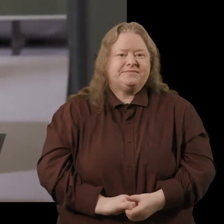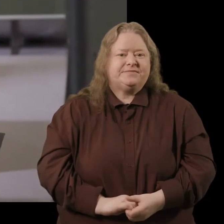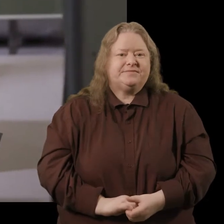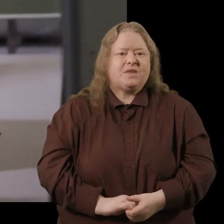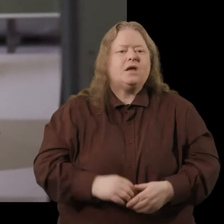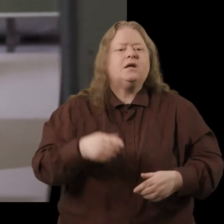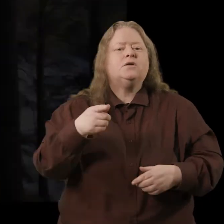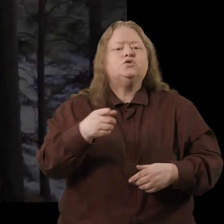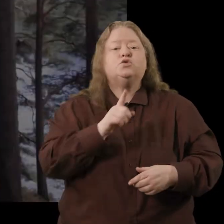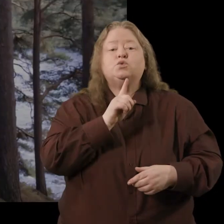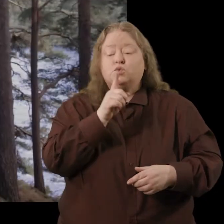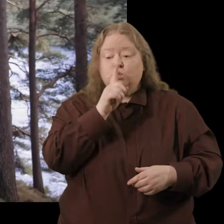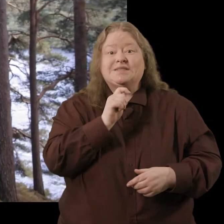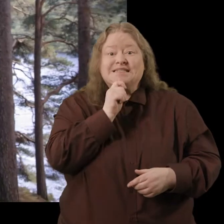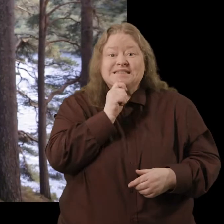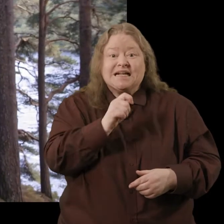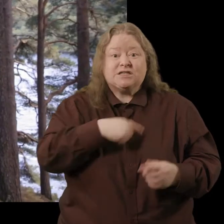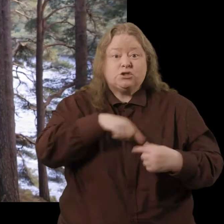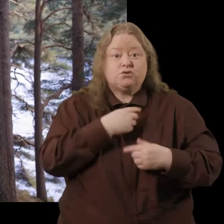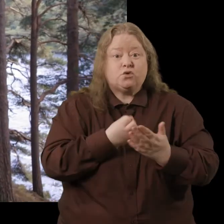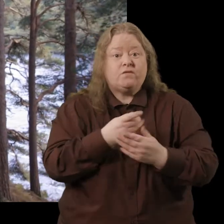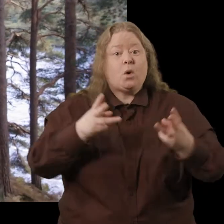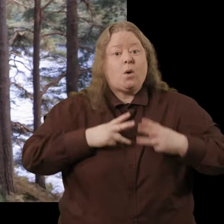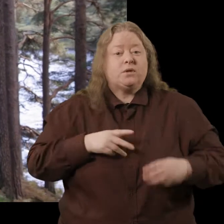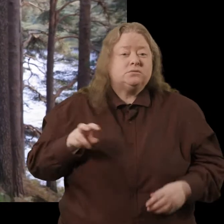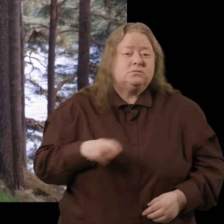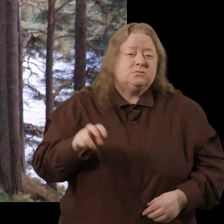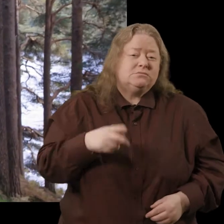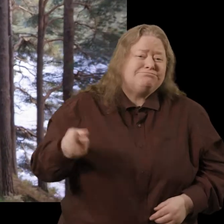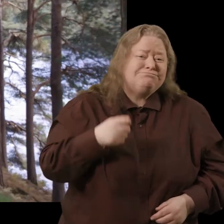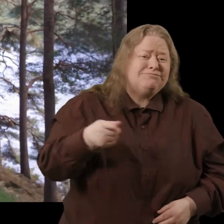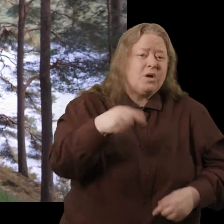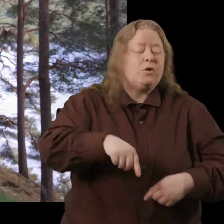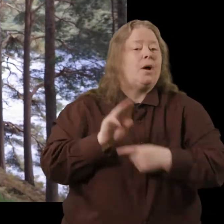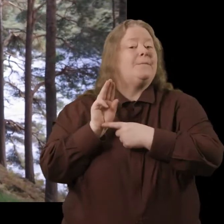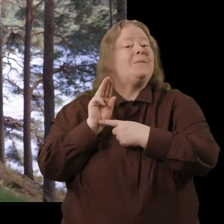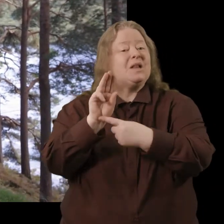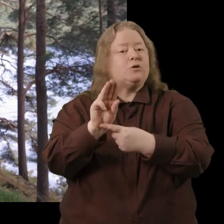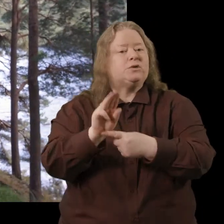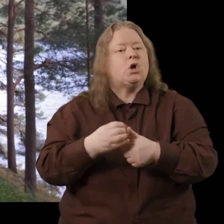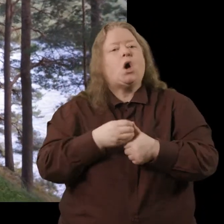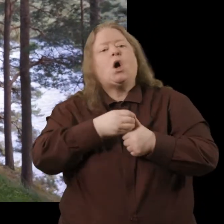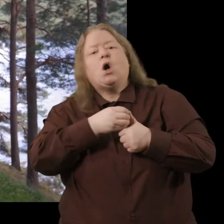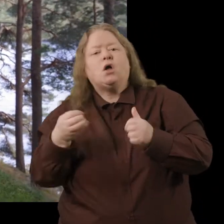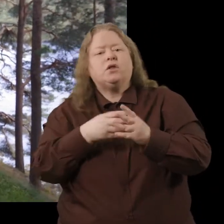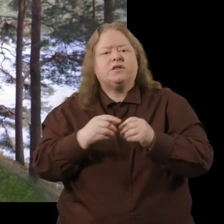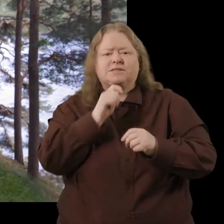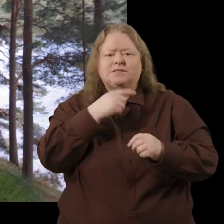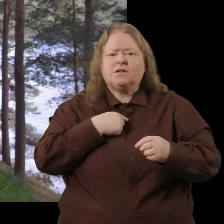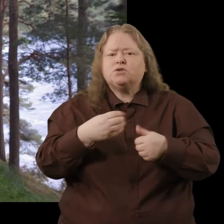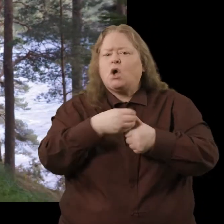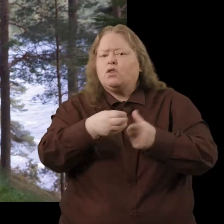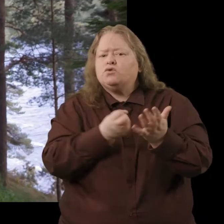Well, the shoe tells us the story of the woman who travelled a distance to come here on pilgrimage. Other objects tell us other stories about